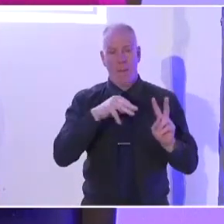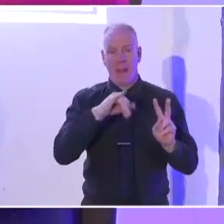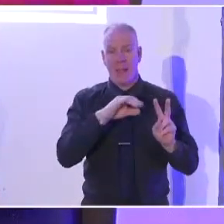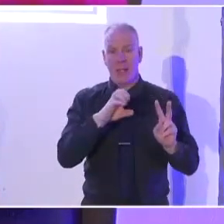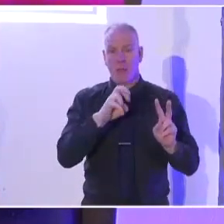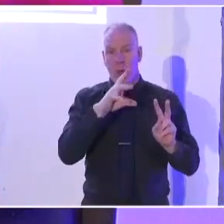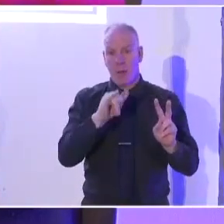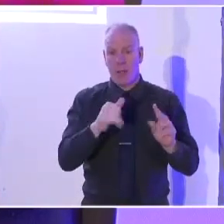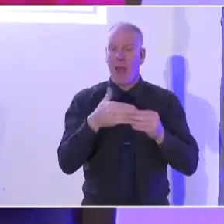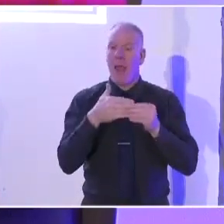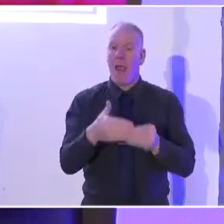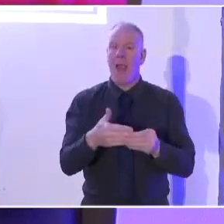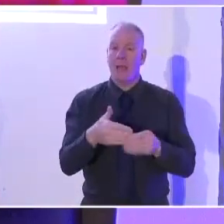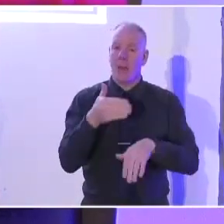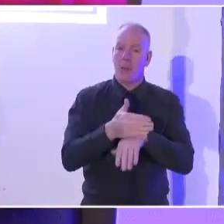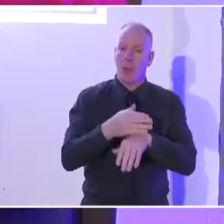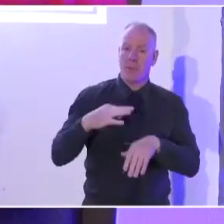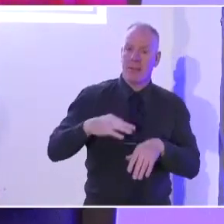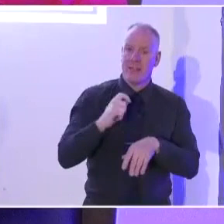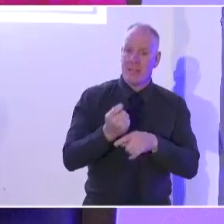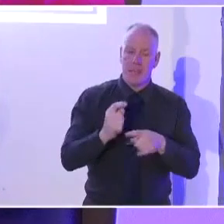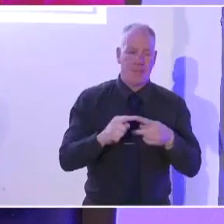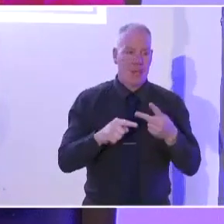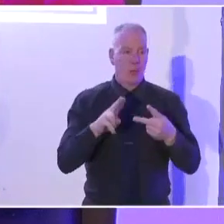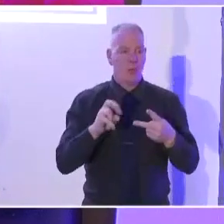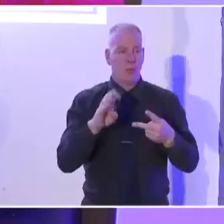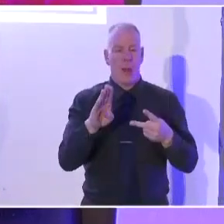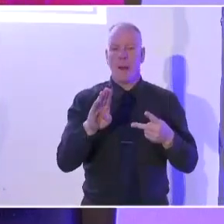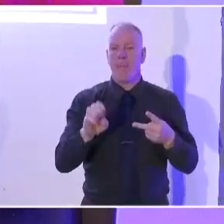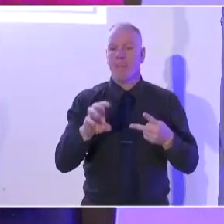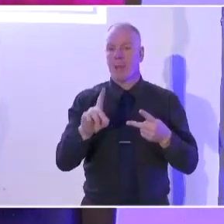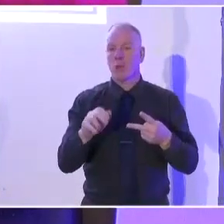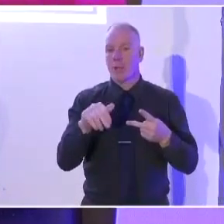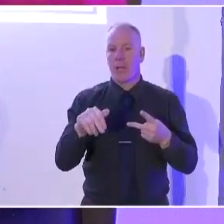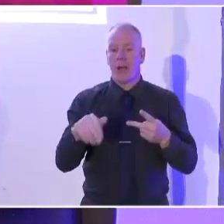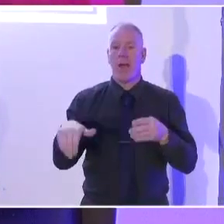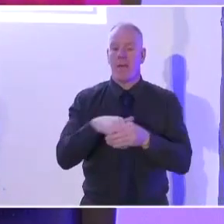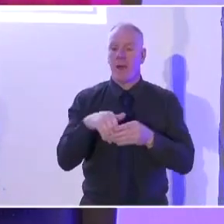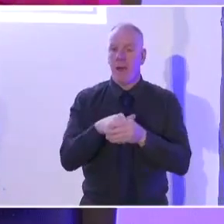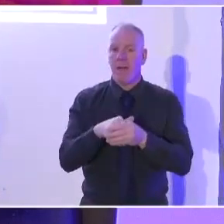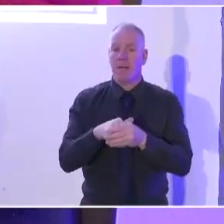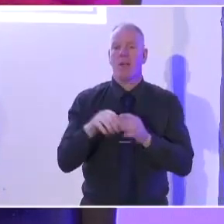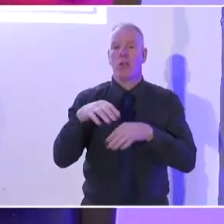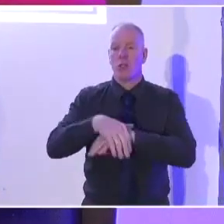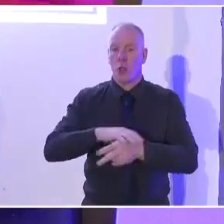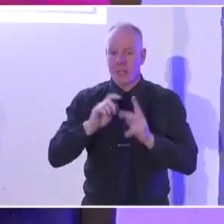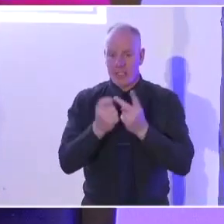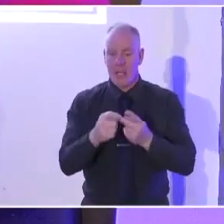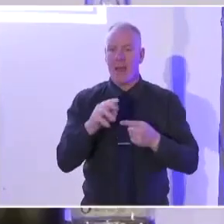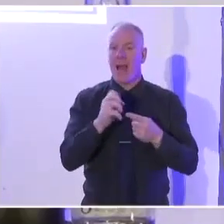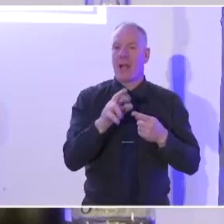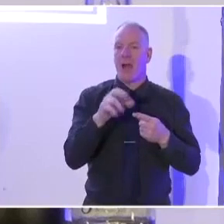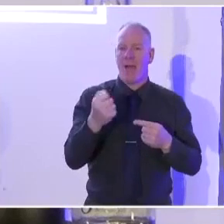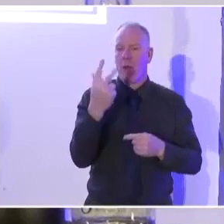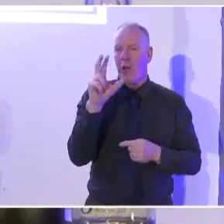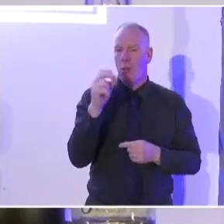Crowley, who's the head of our employments and benefit team, and Rob McDonough, a partner in our privacy and data security team. Melanie heads up a team of 30 lawyers who advise